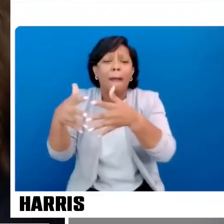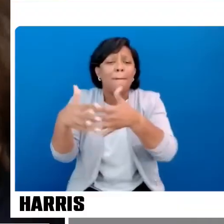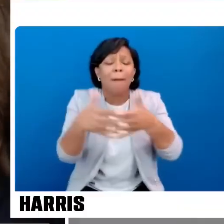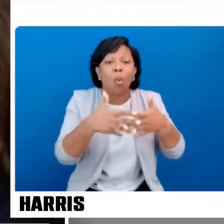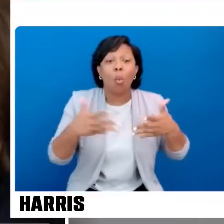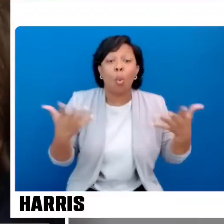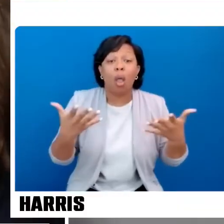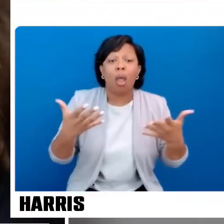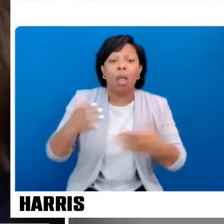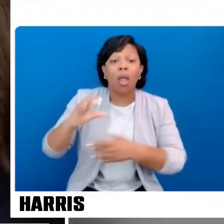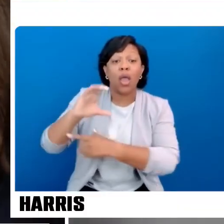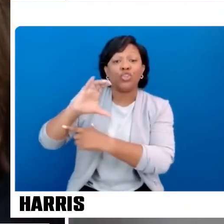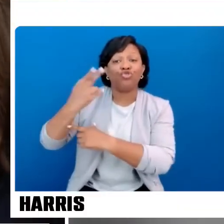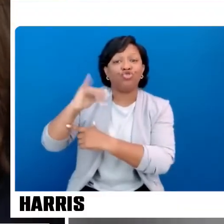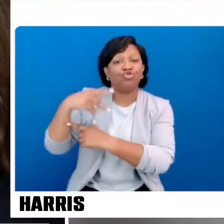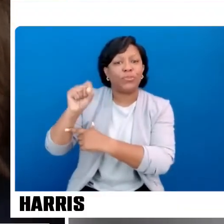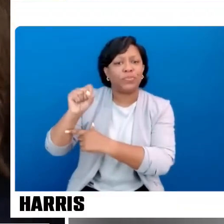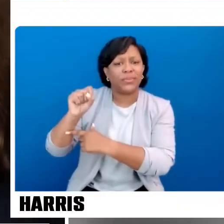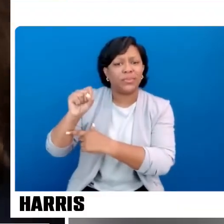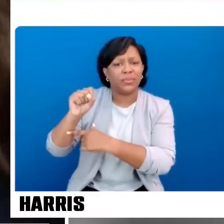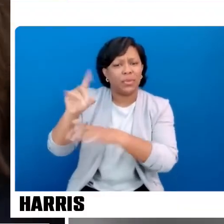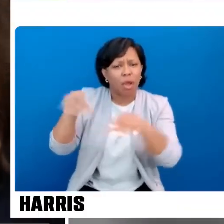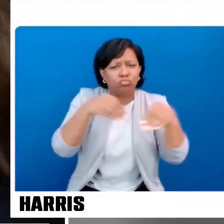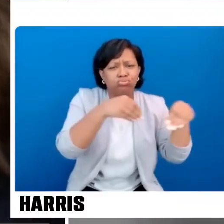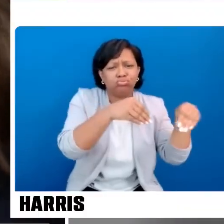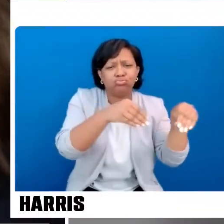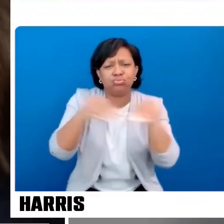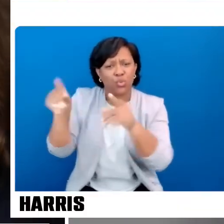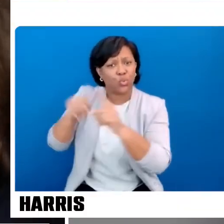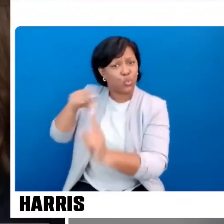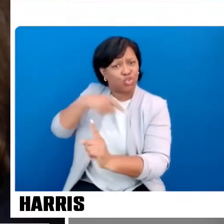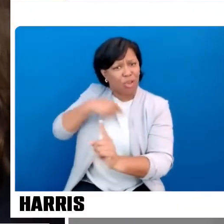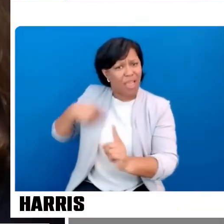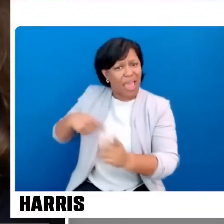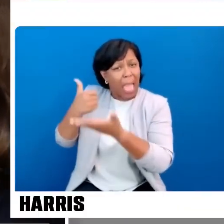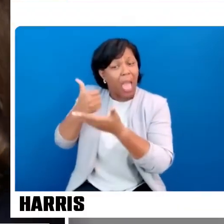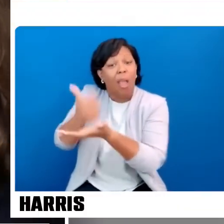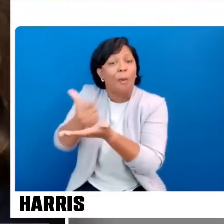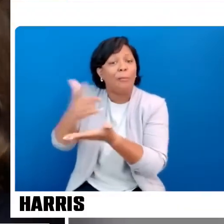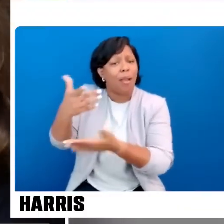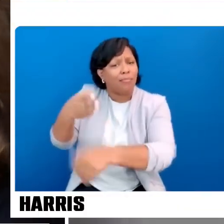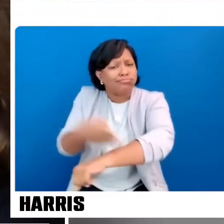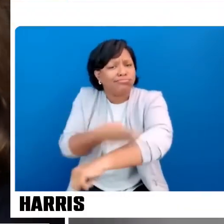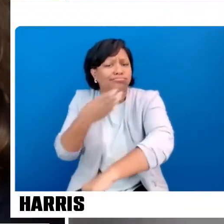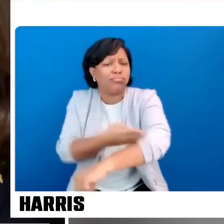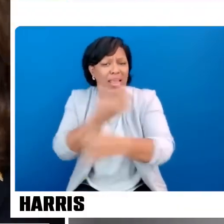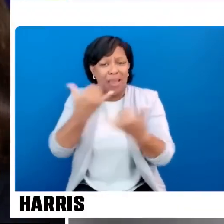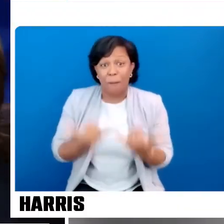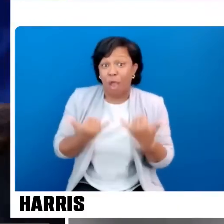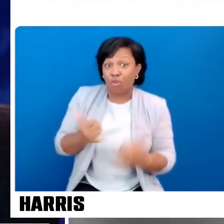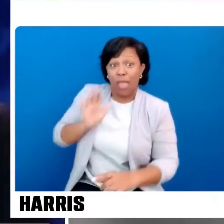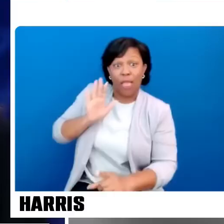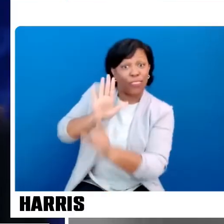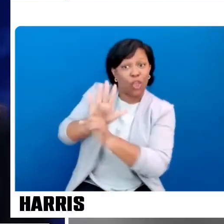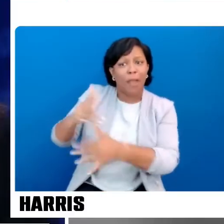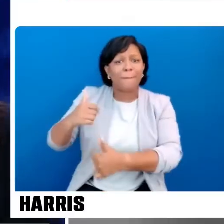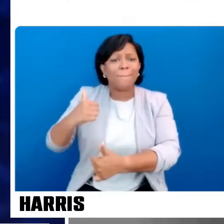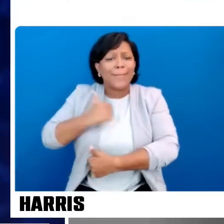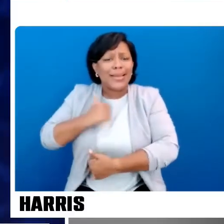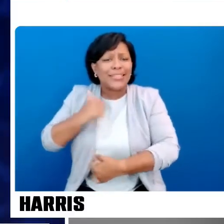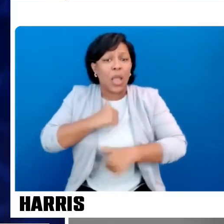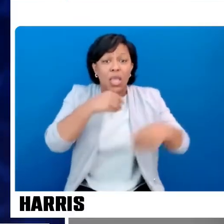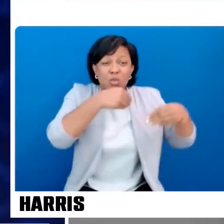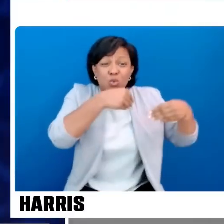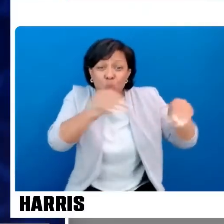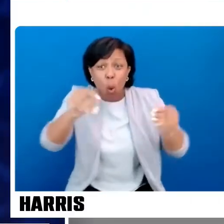to help them improve and modernize their military, basically sold us out, when a policy about